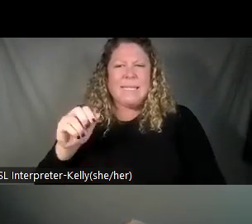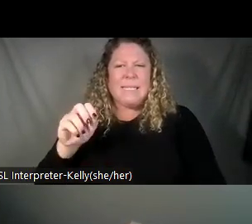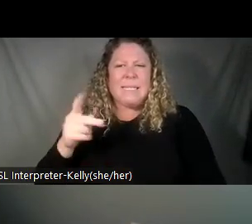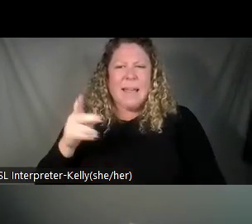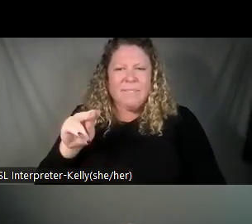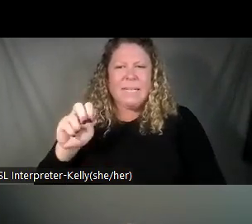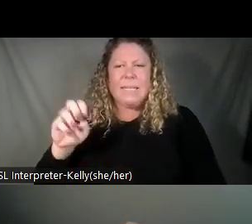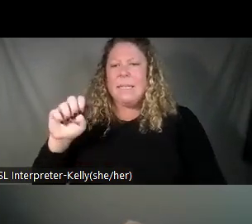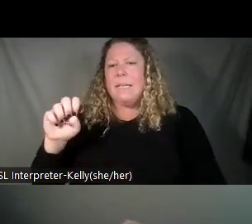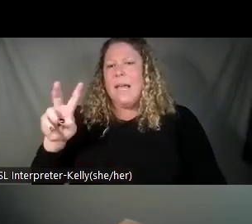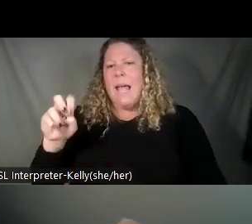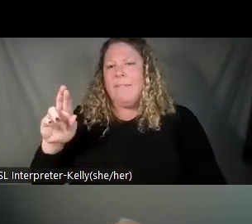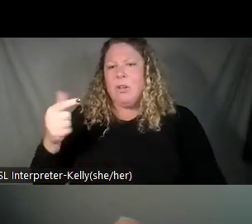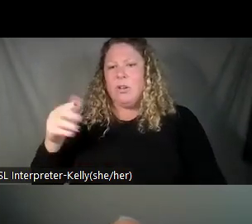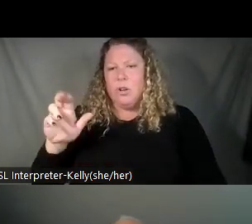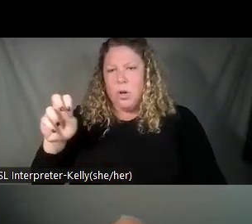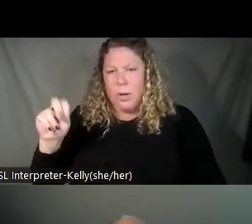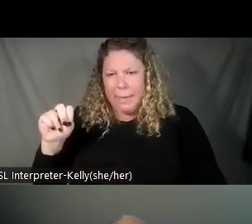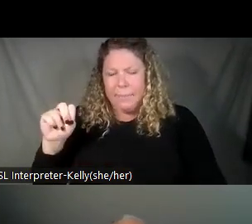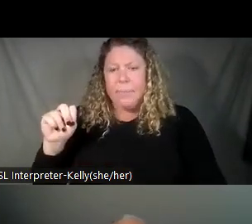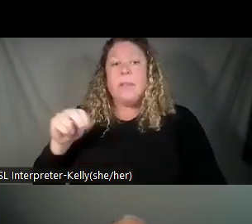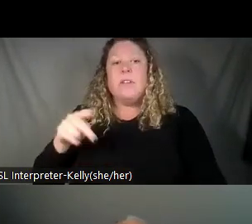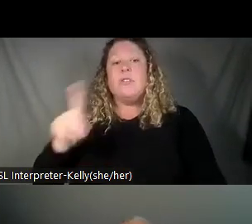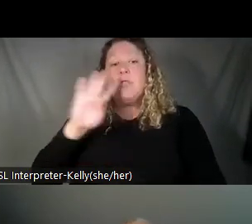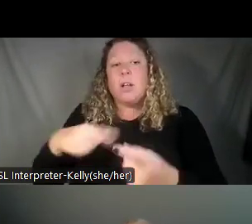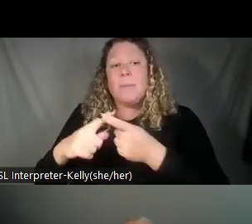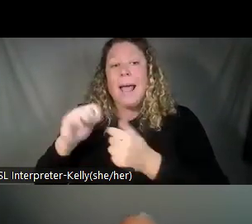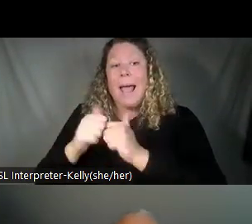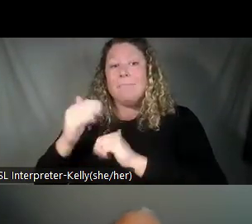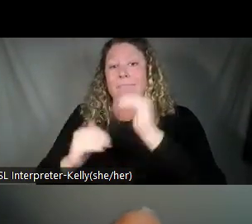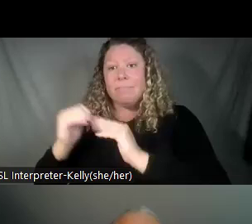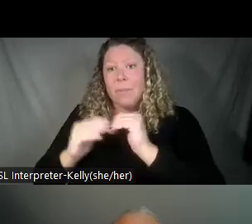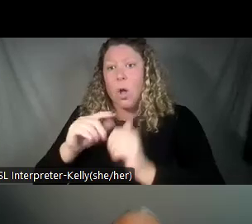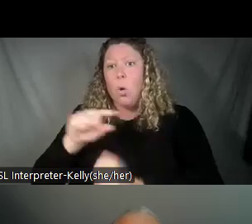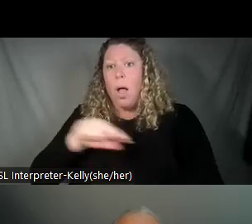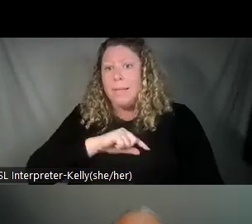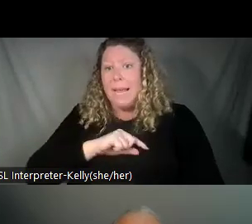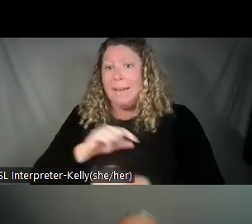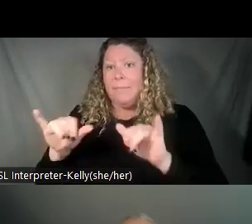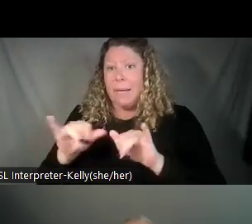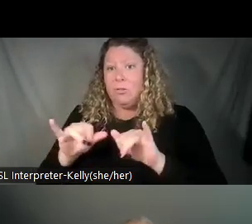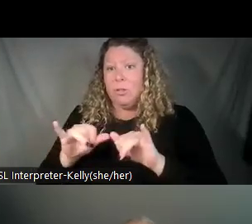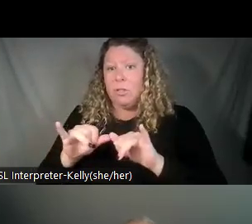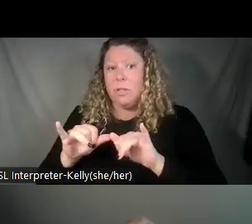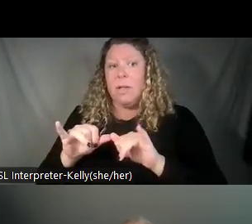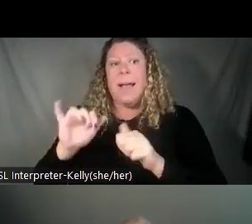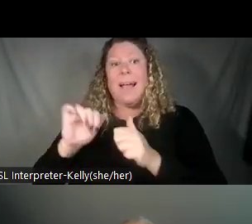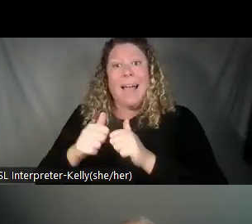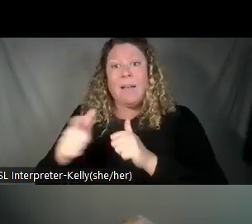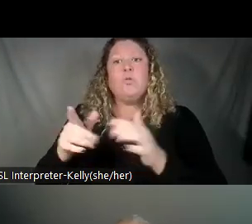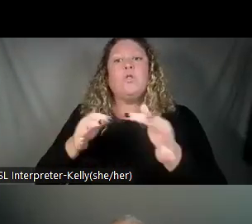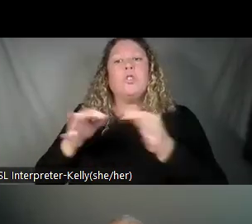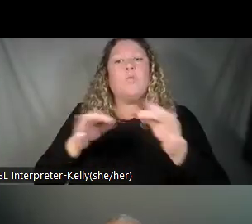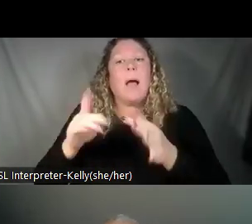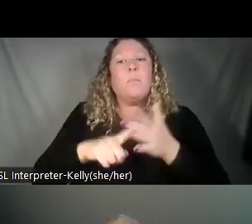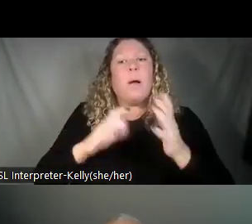metrics. And so one of the ways to build qualitative metrics is describing what customers want and being able to